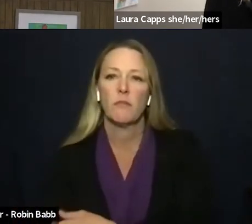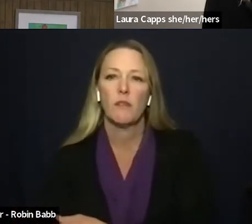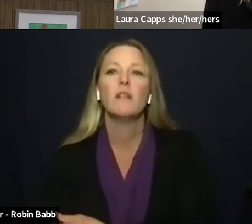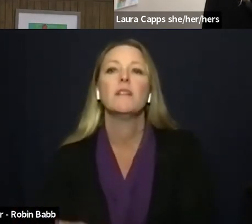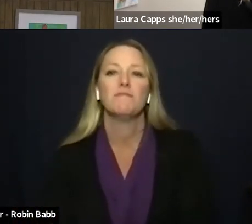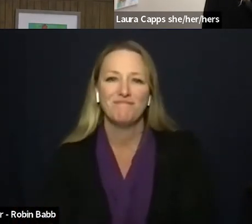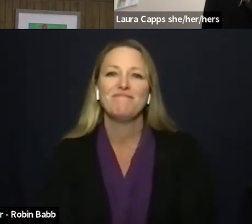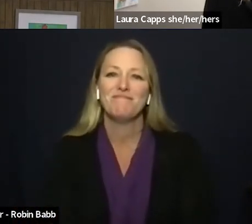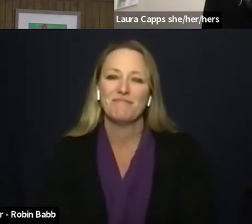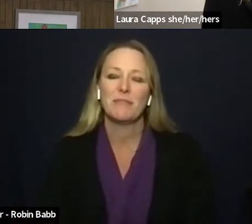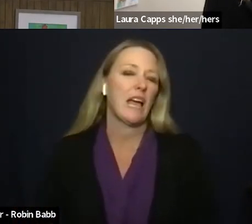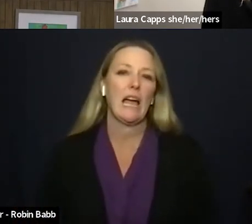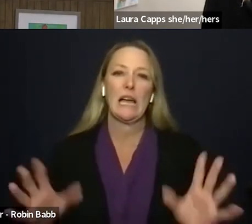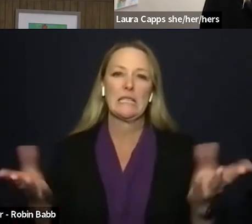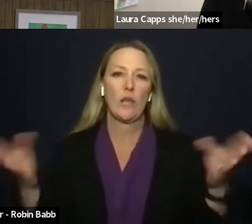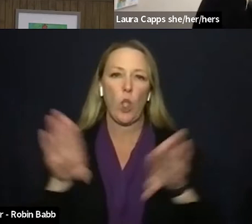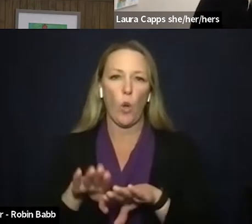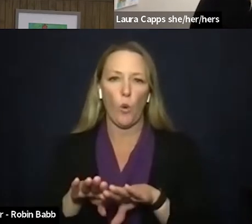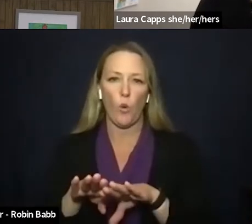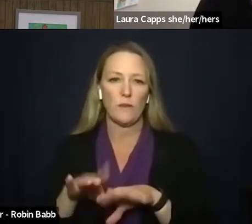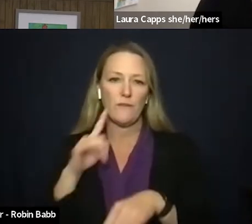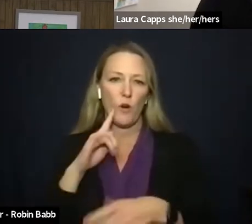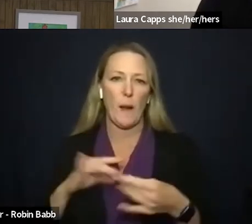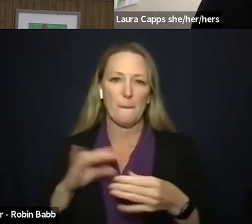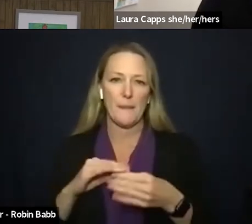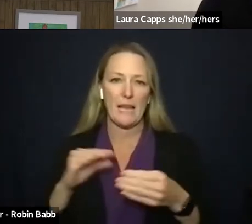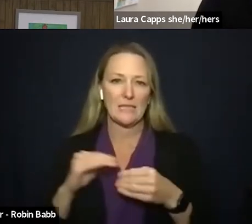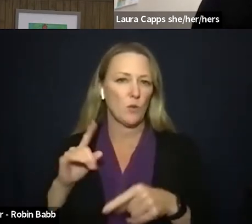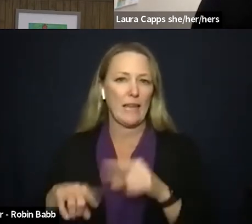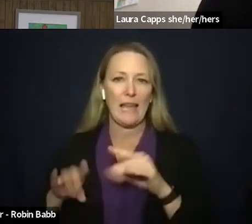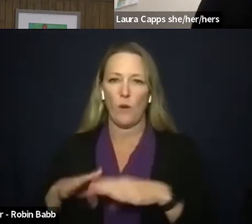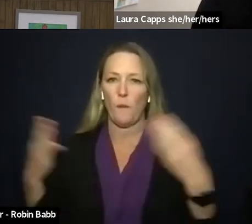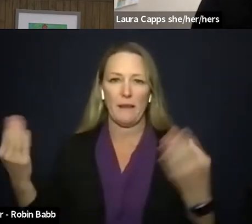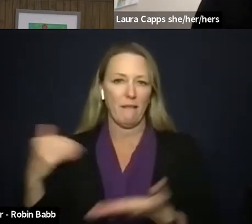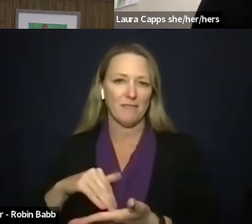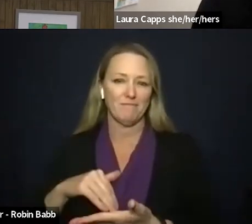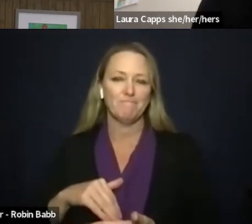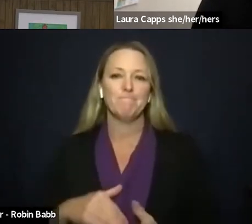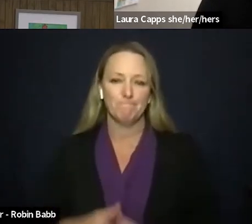yeah the hearing is closed right now so we will not have more public comment